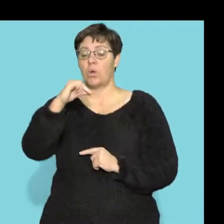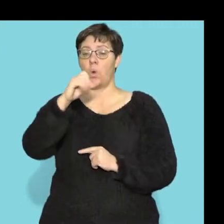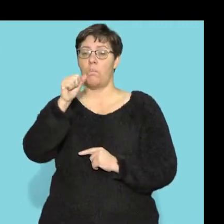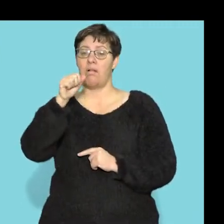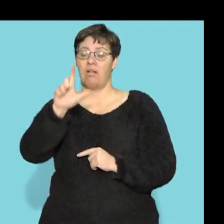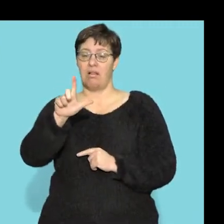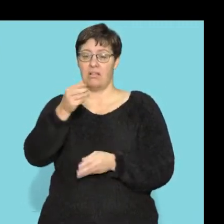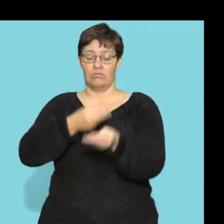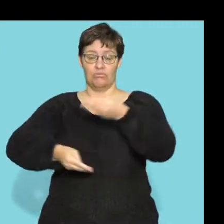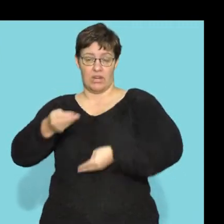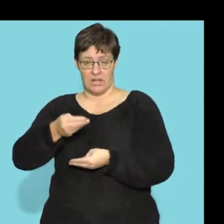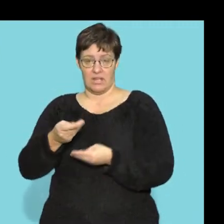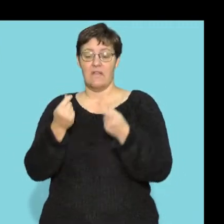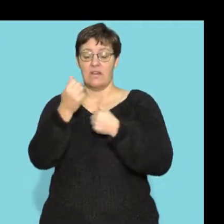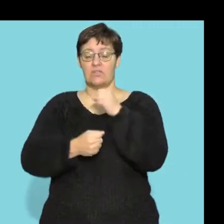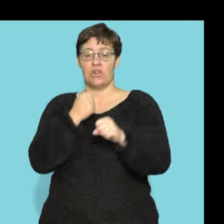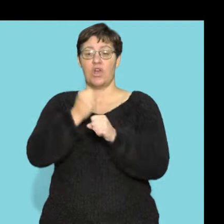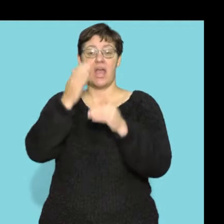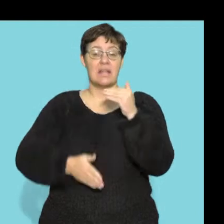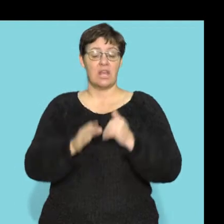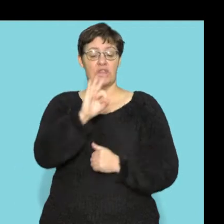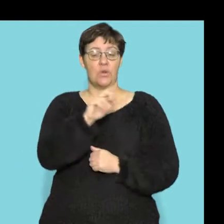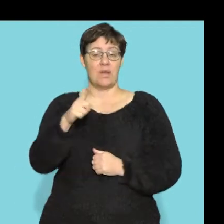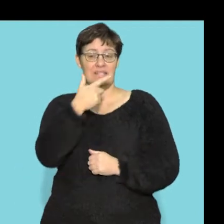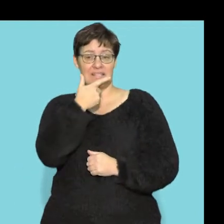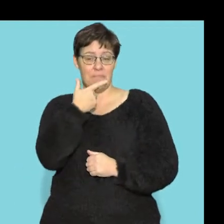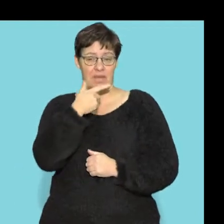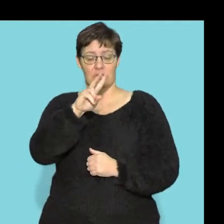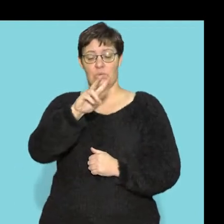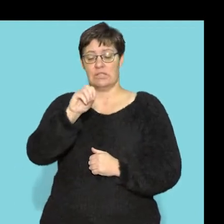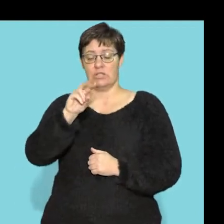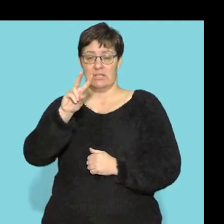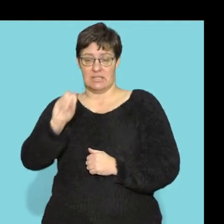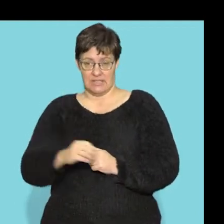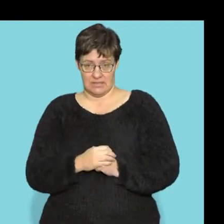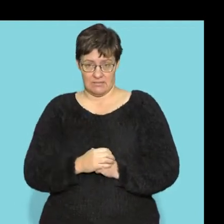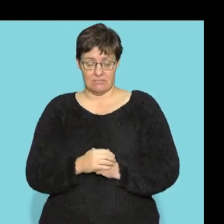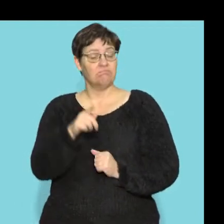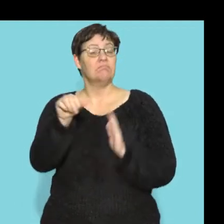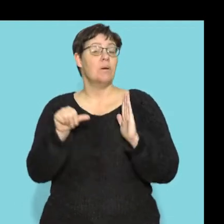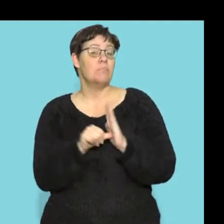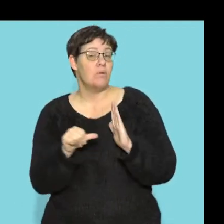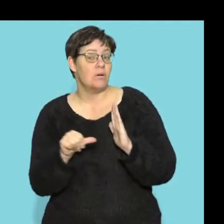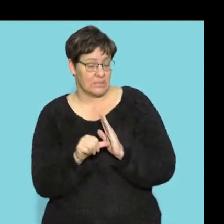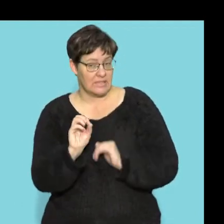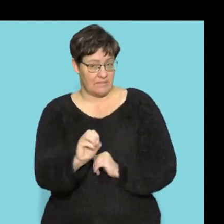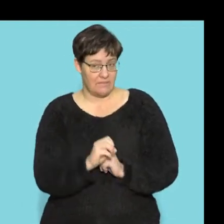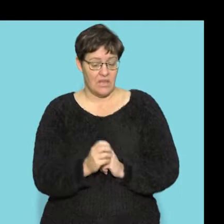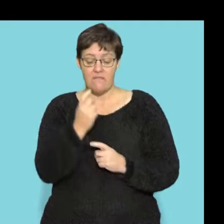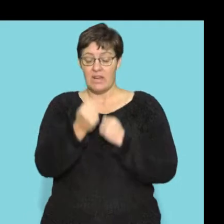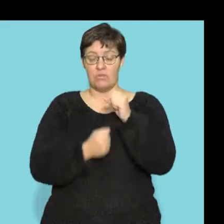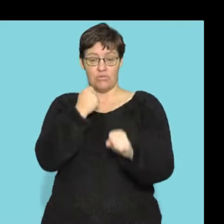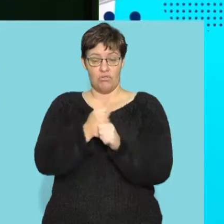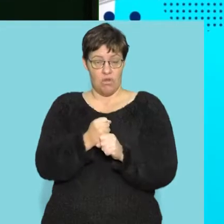global trading. The financial year ends on the 31st of December 2020. Very important when it comes to your